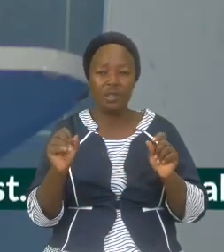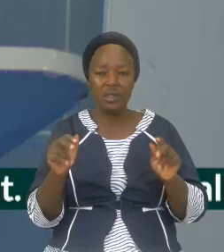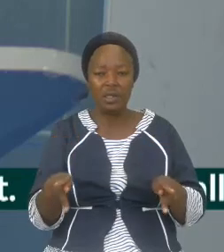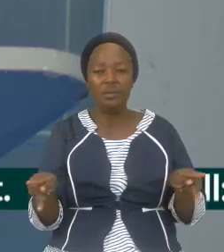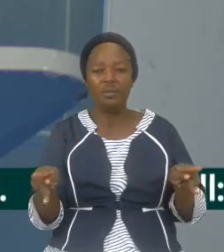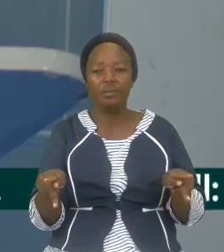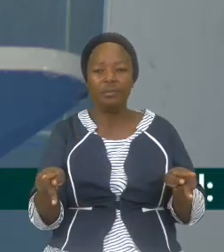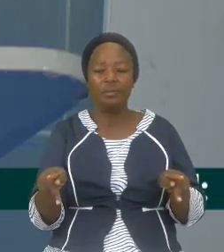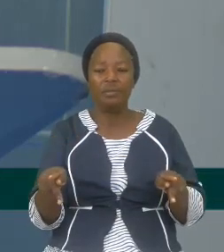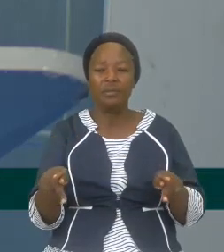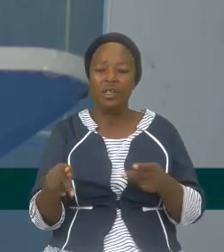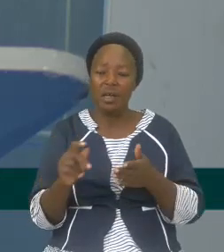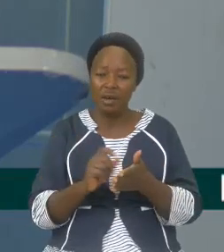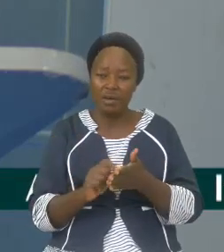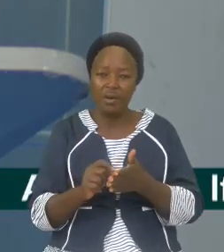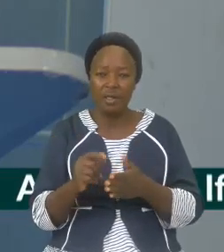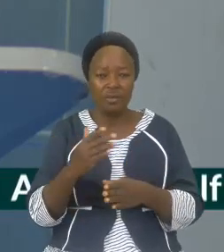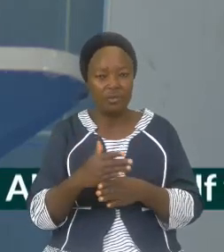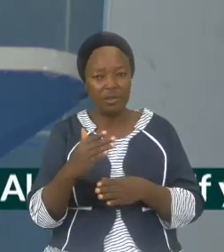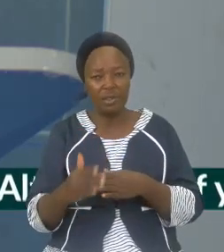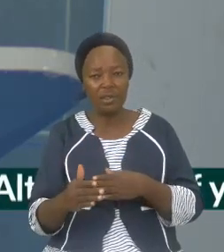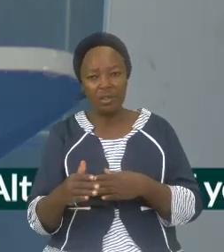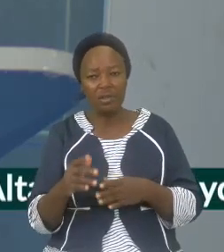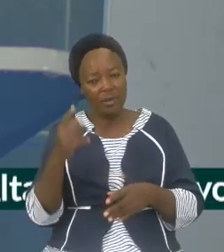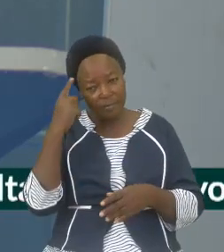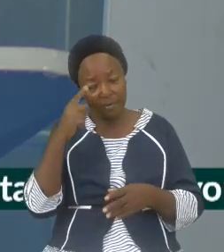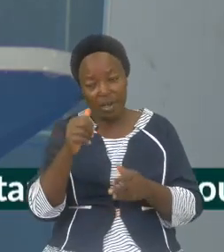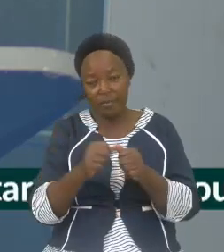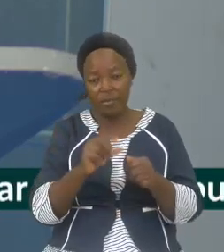And the rest of us, tonight is the final night.